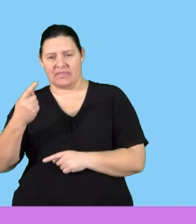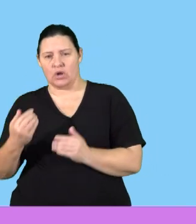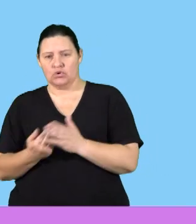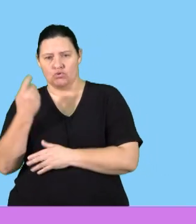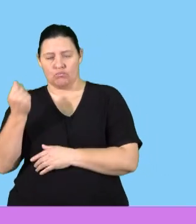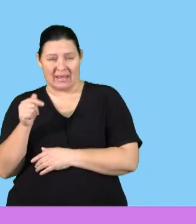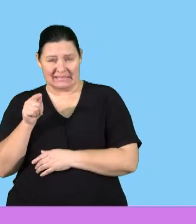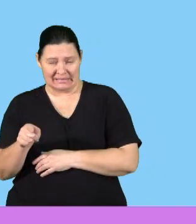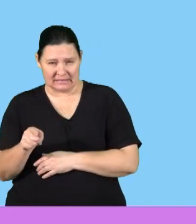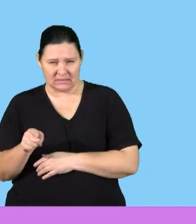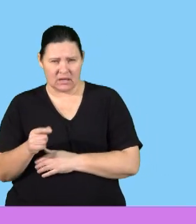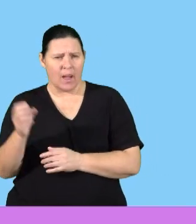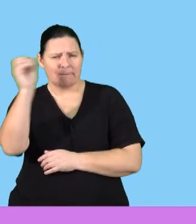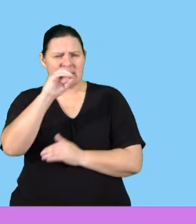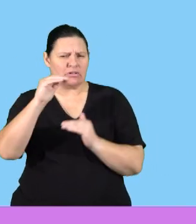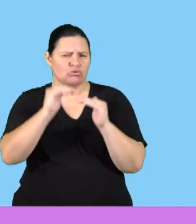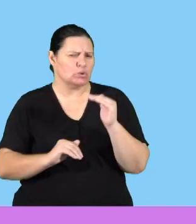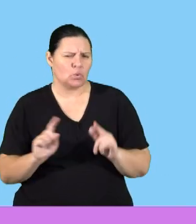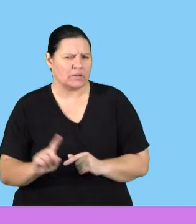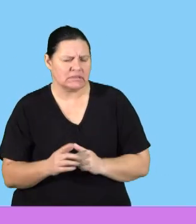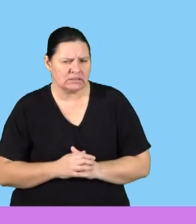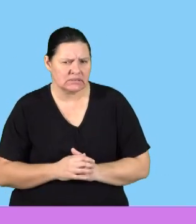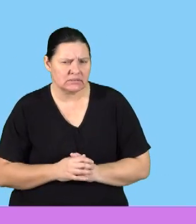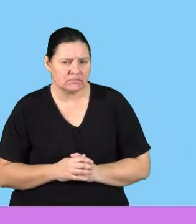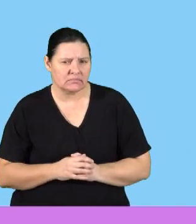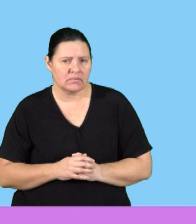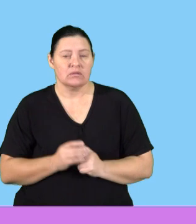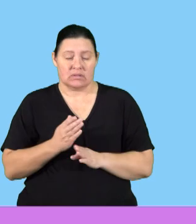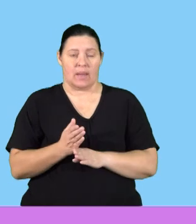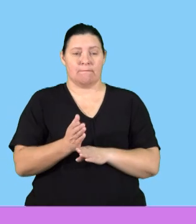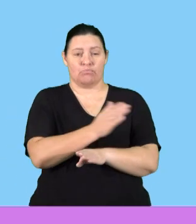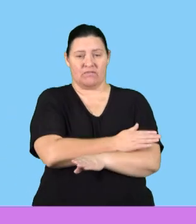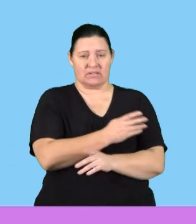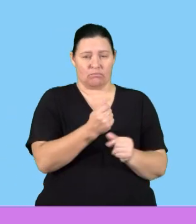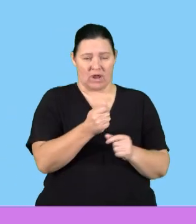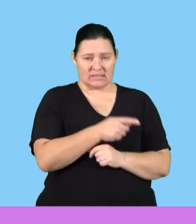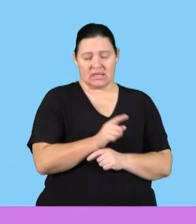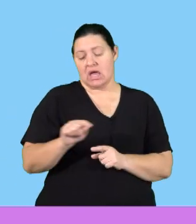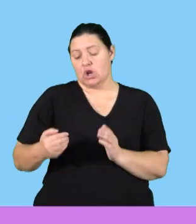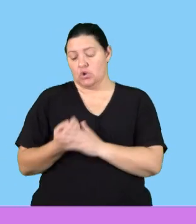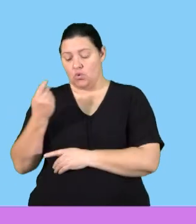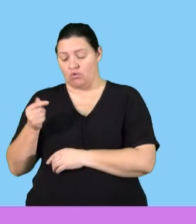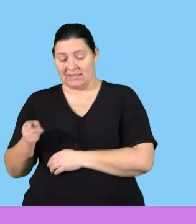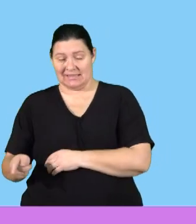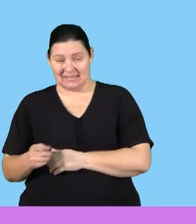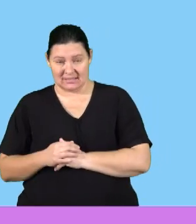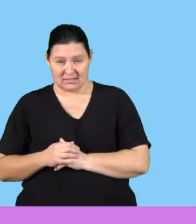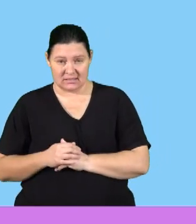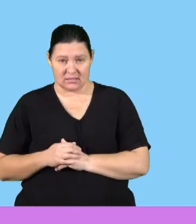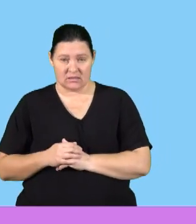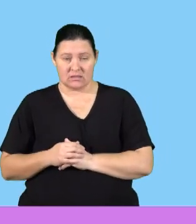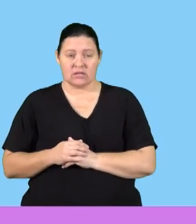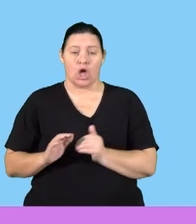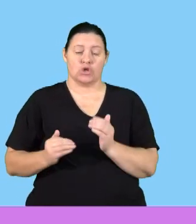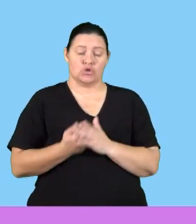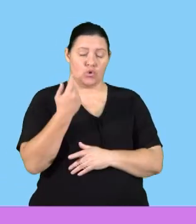it reduced? So now remember, we are taking, this is the previous price, this is the new price.